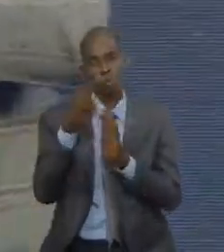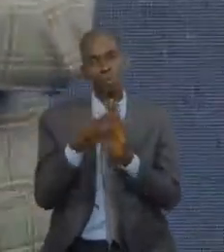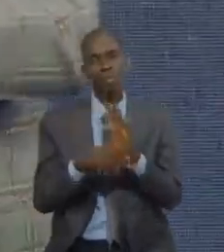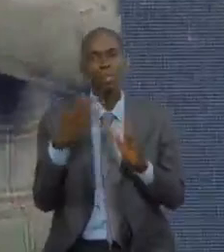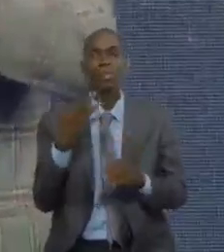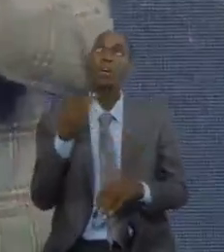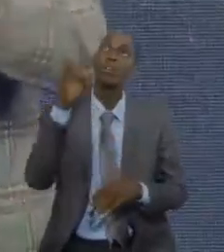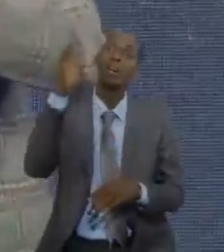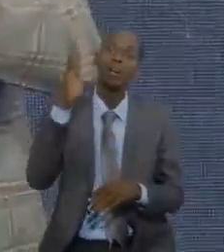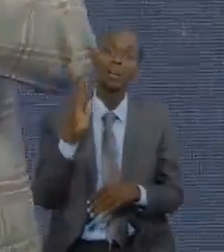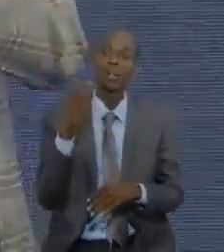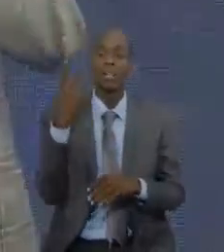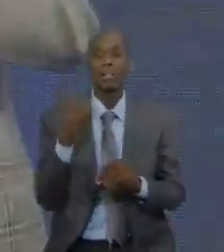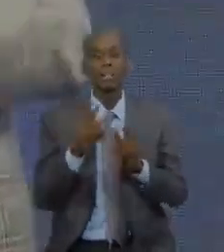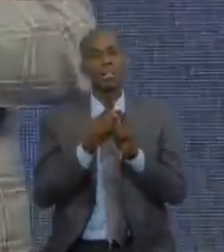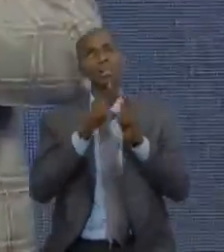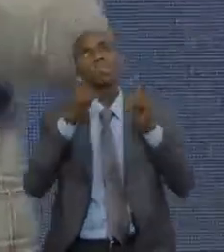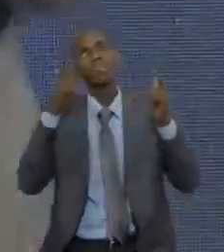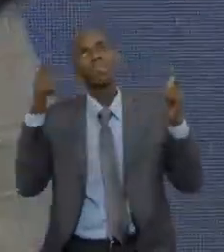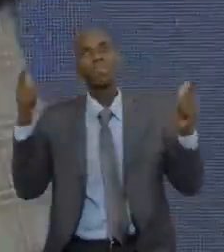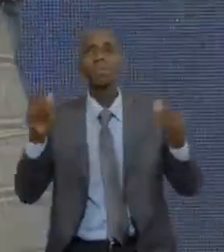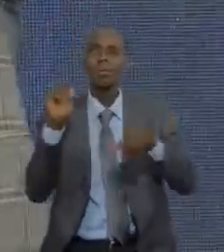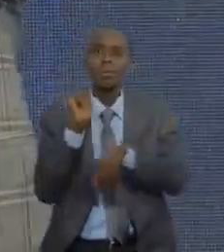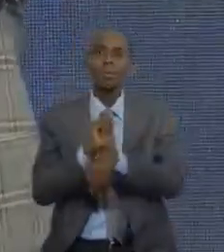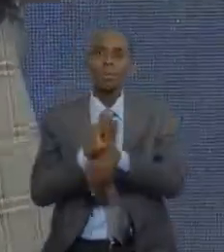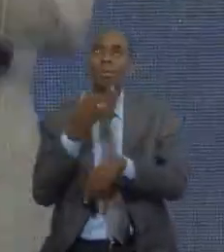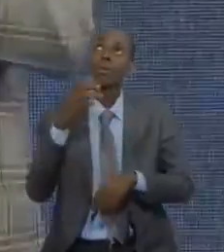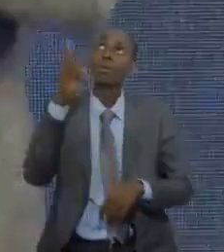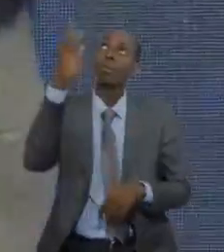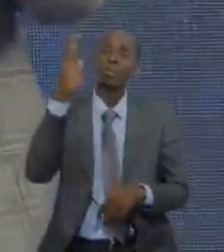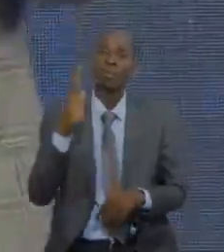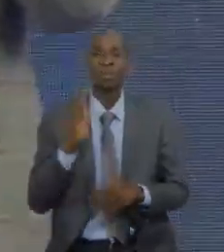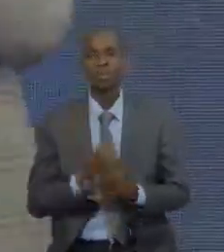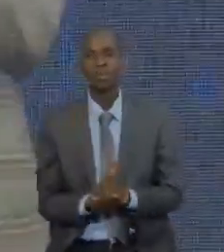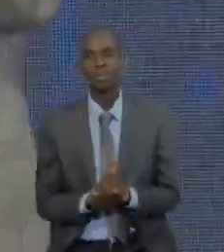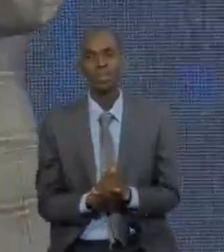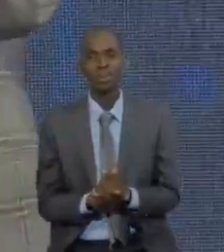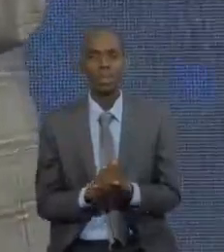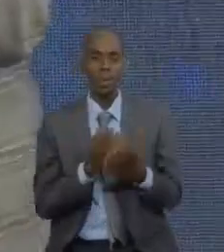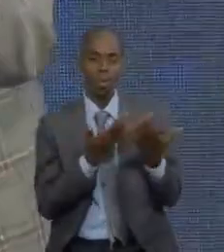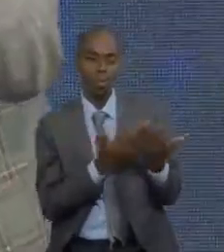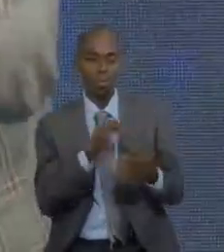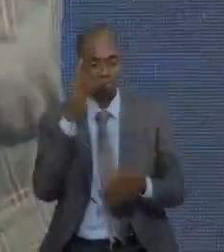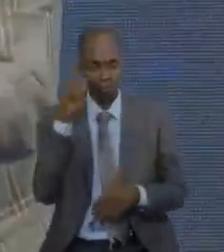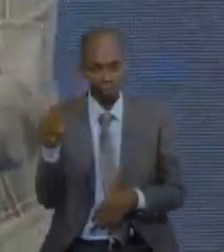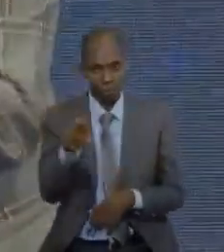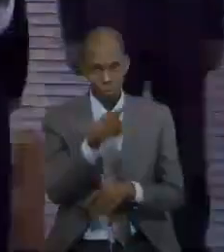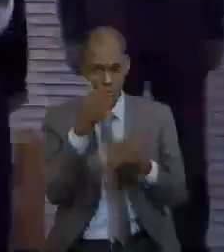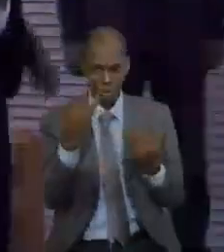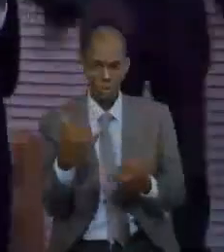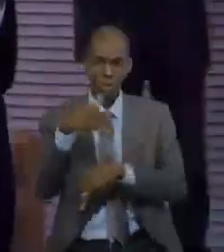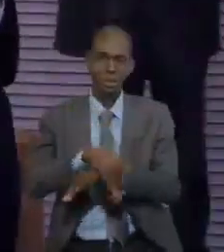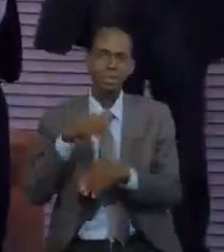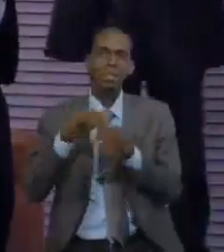de Dieu. The great manifestation of God. La grande manifestation waiting for you tonight in